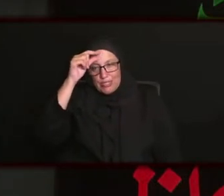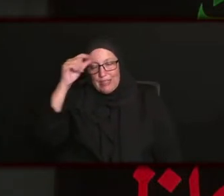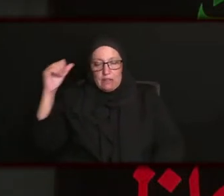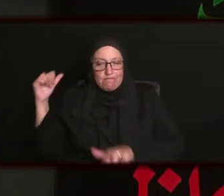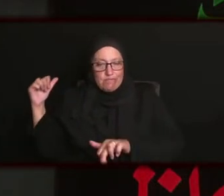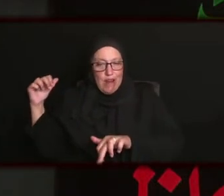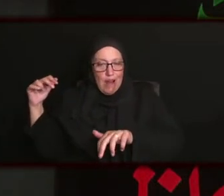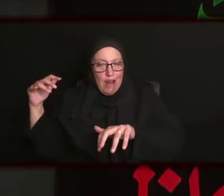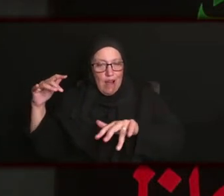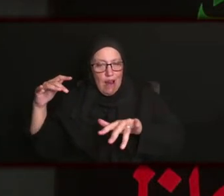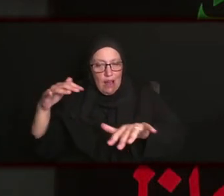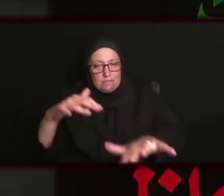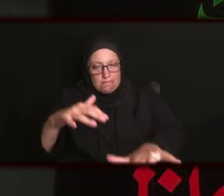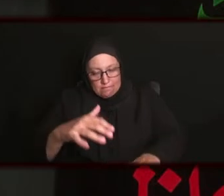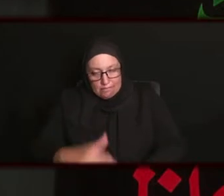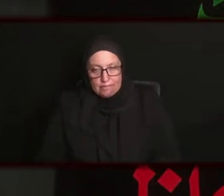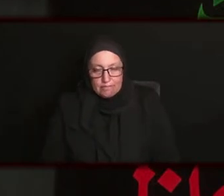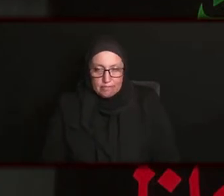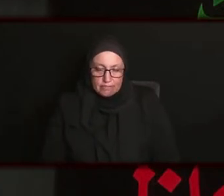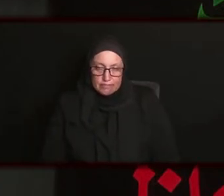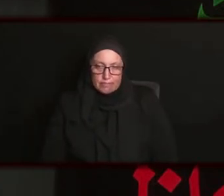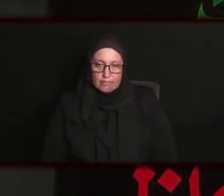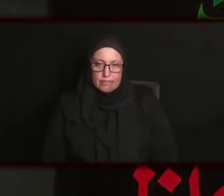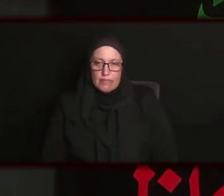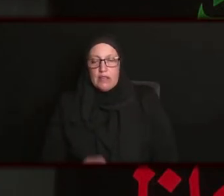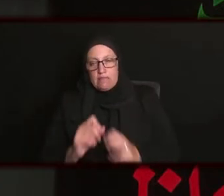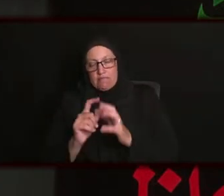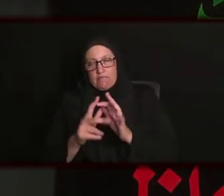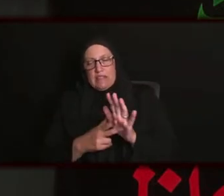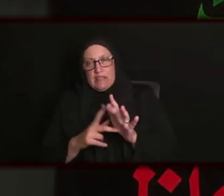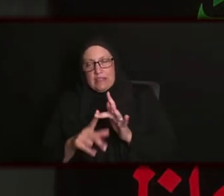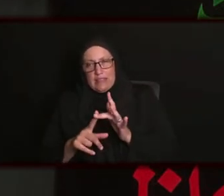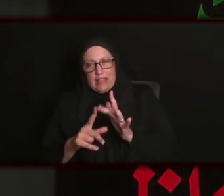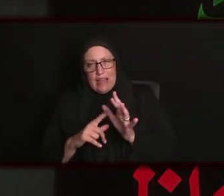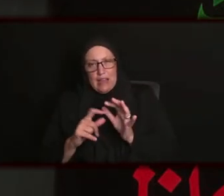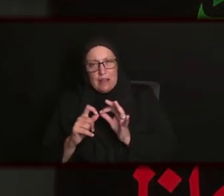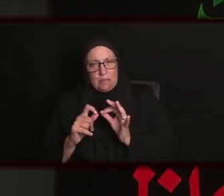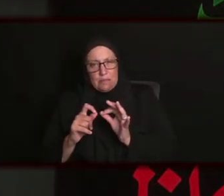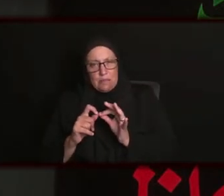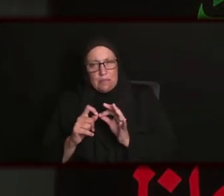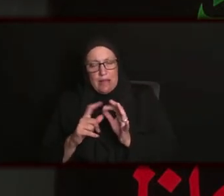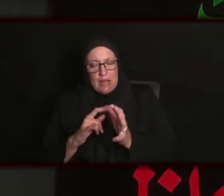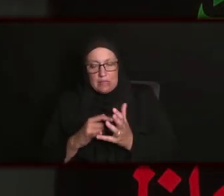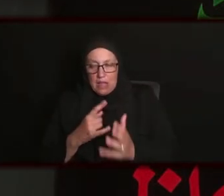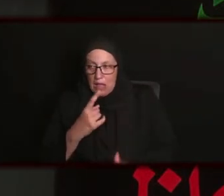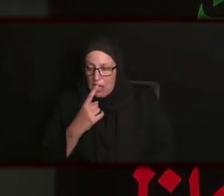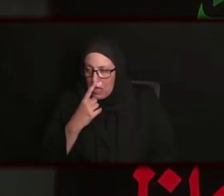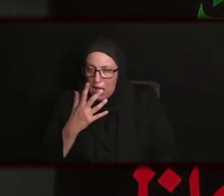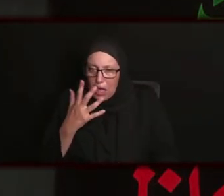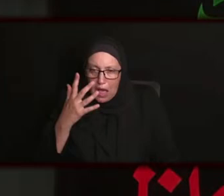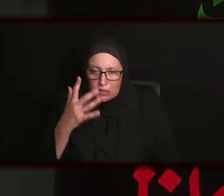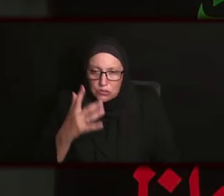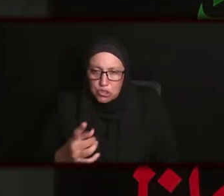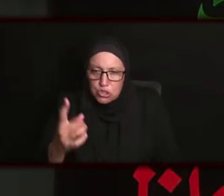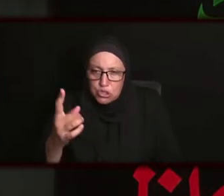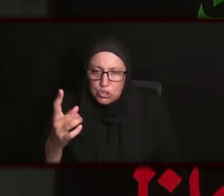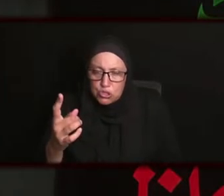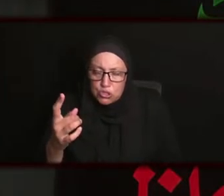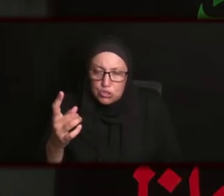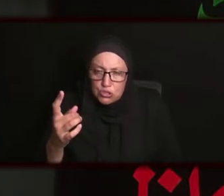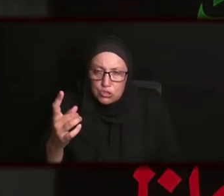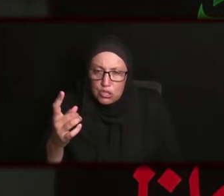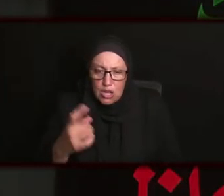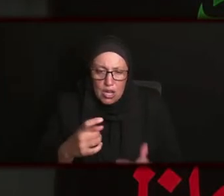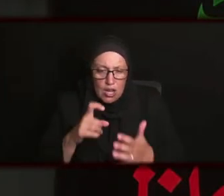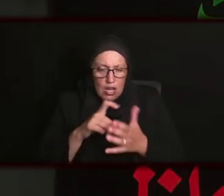droves. It surprised the Bani Abbas that in Baghdad, under the nose of the Khalifa, of